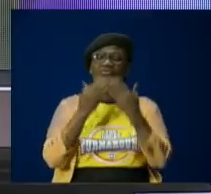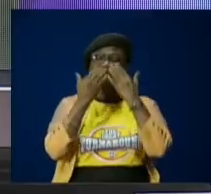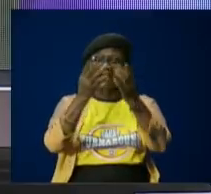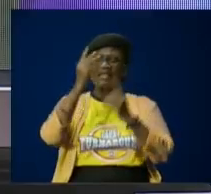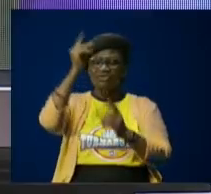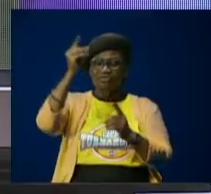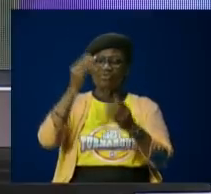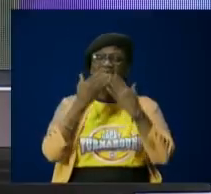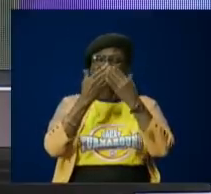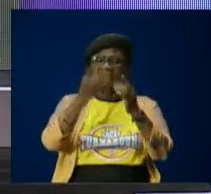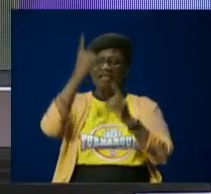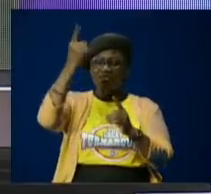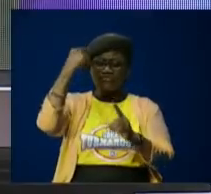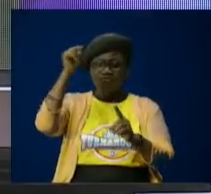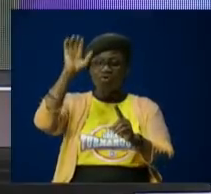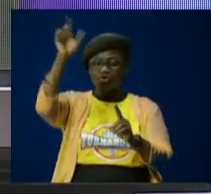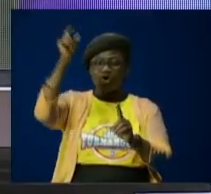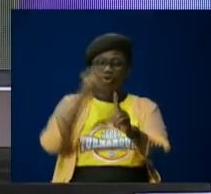Thank you for your word.